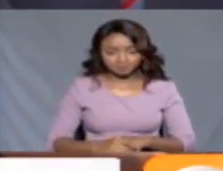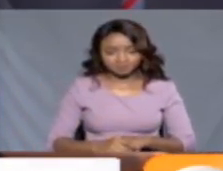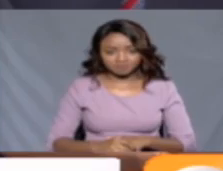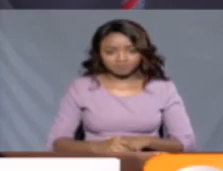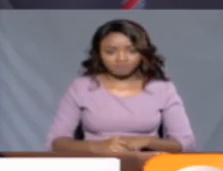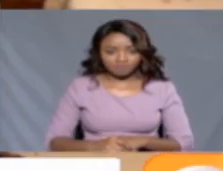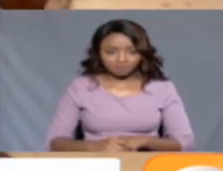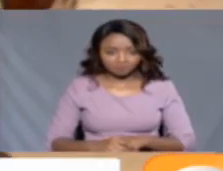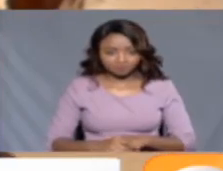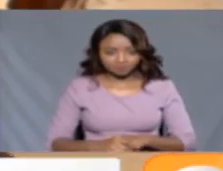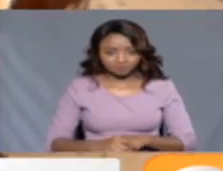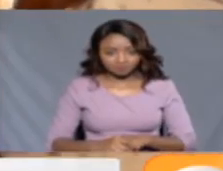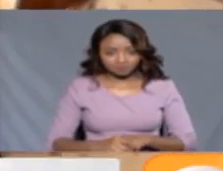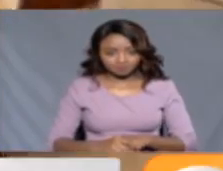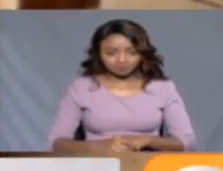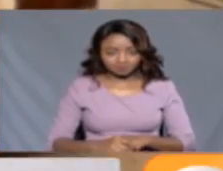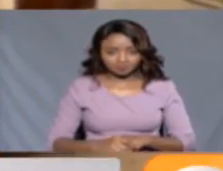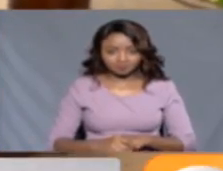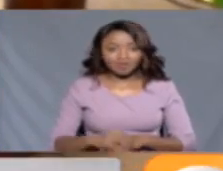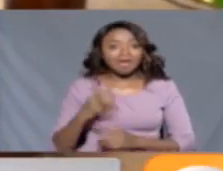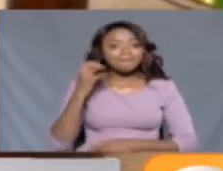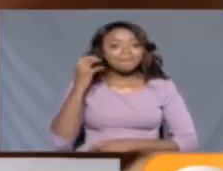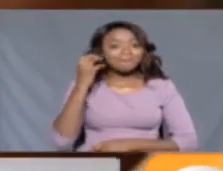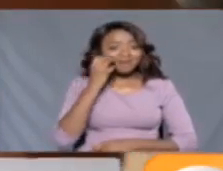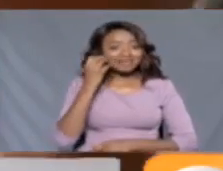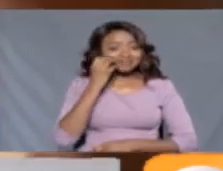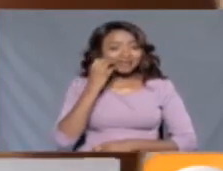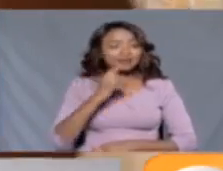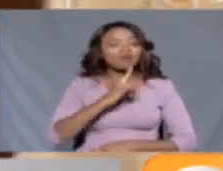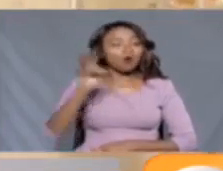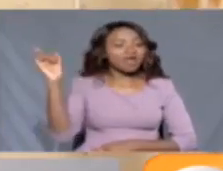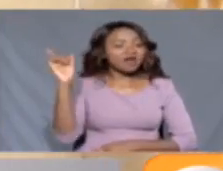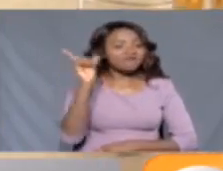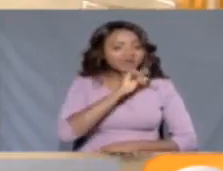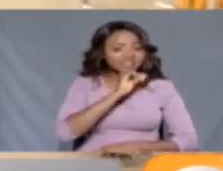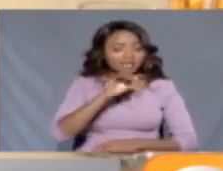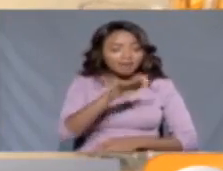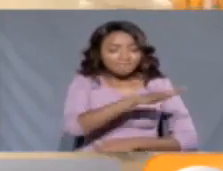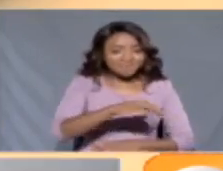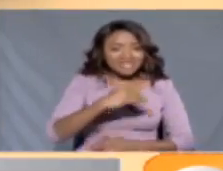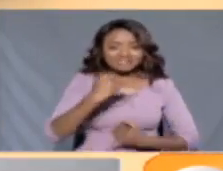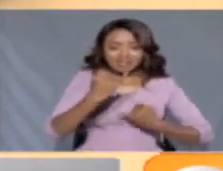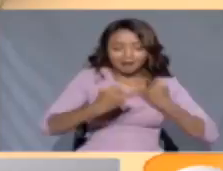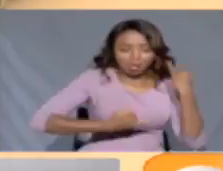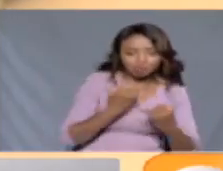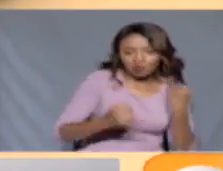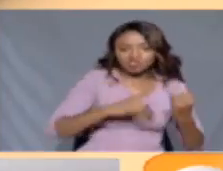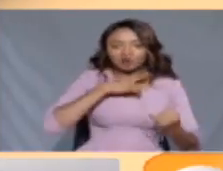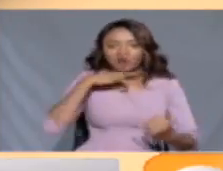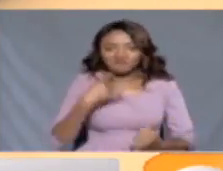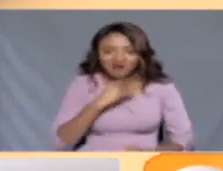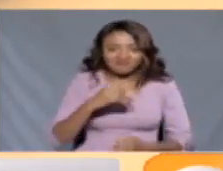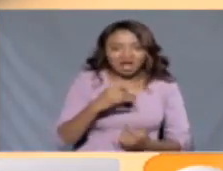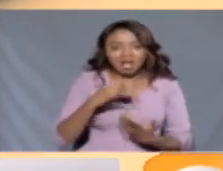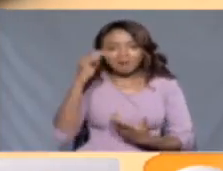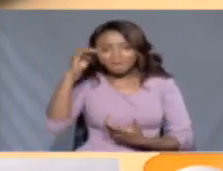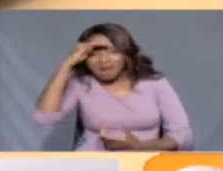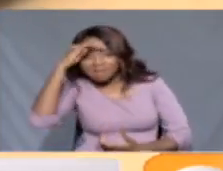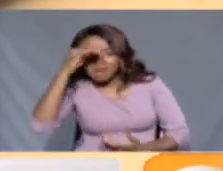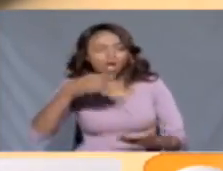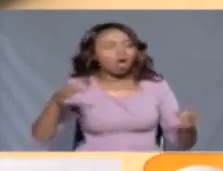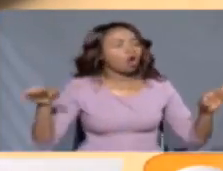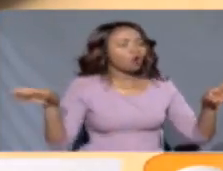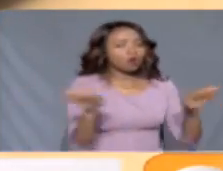census enumeration. Matiang'i firm on the order to close bars and entertainment joints, despite opposition from a section